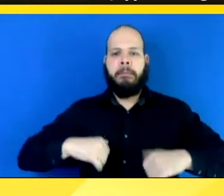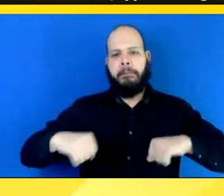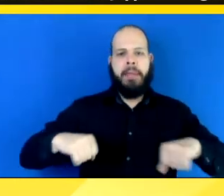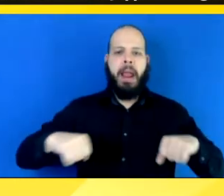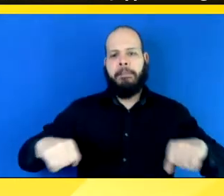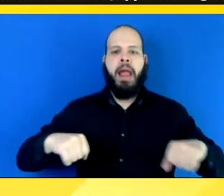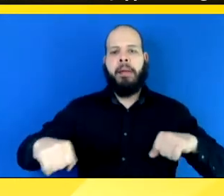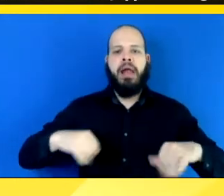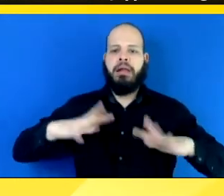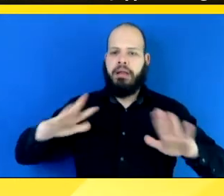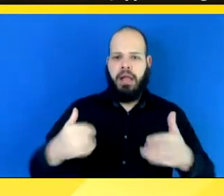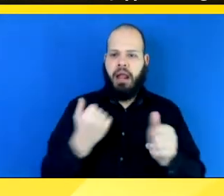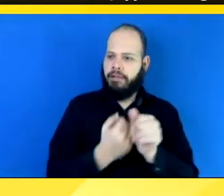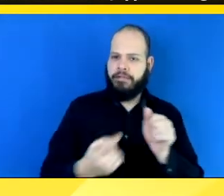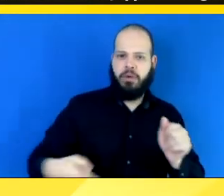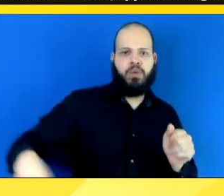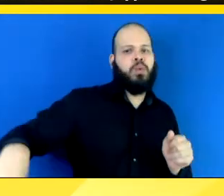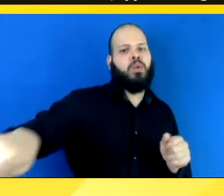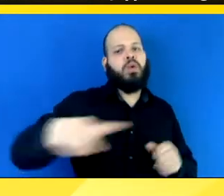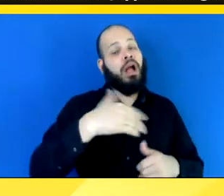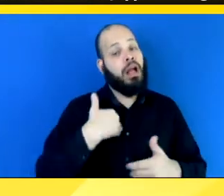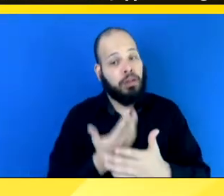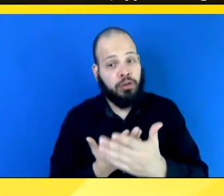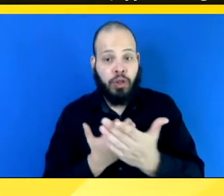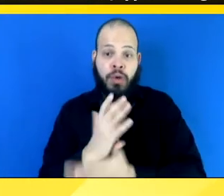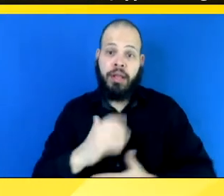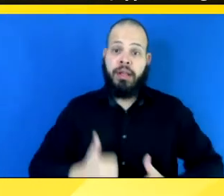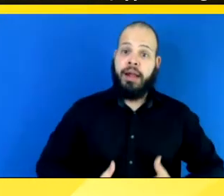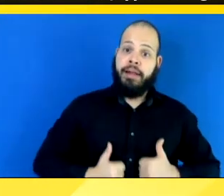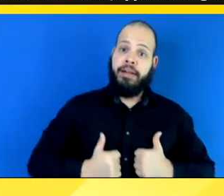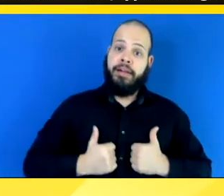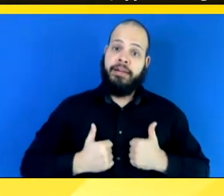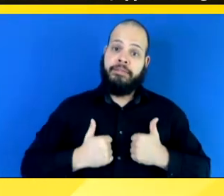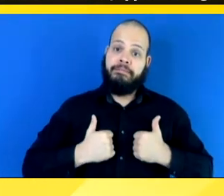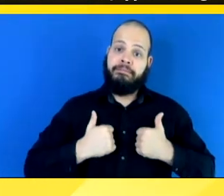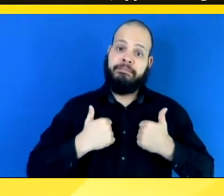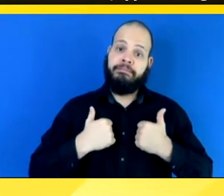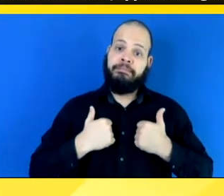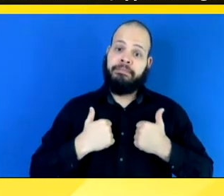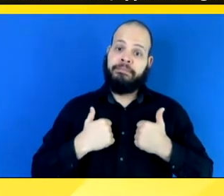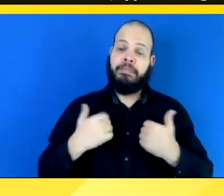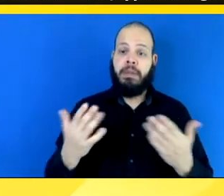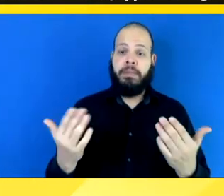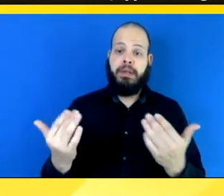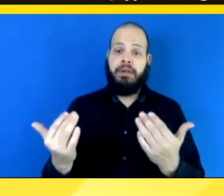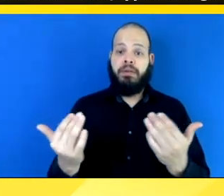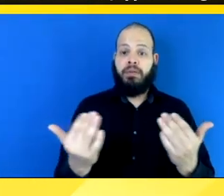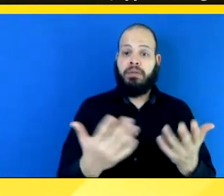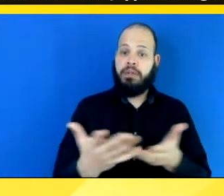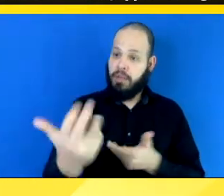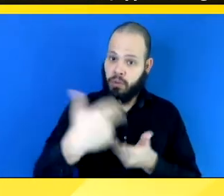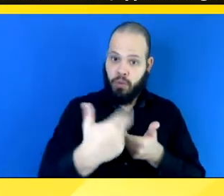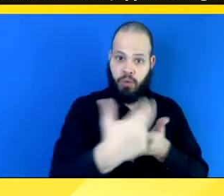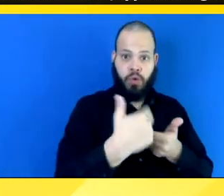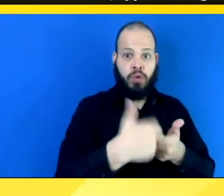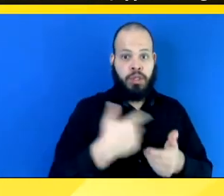everybody's got a right to live. Everybody, come on, let's sing. Everybody's got a right.